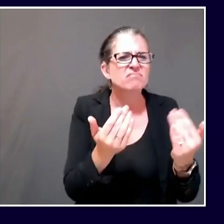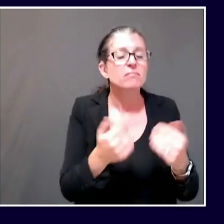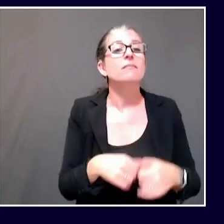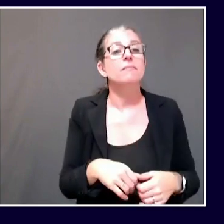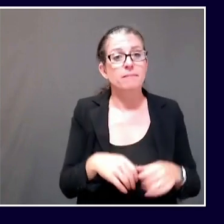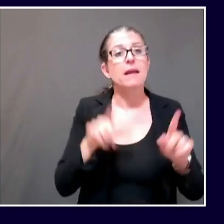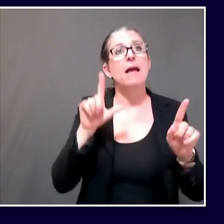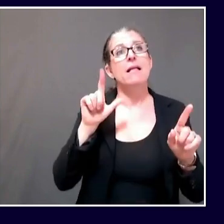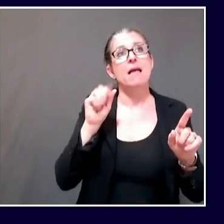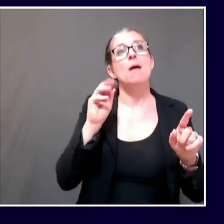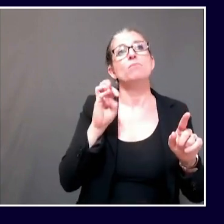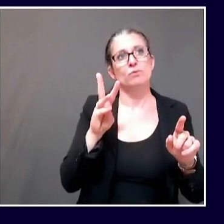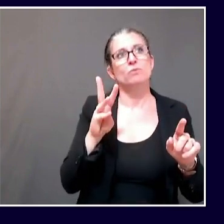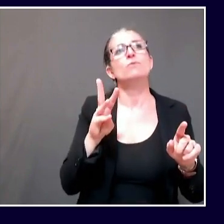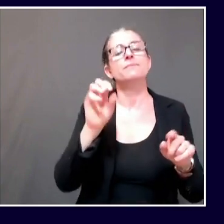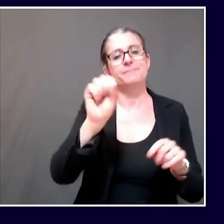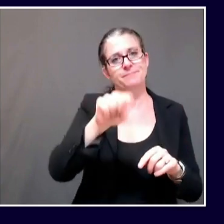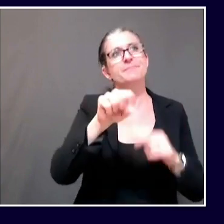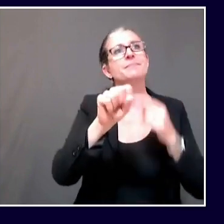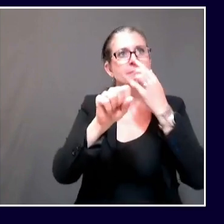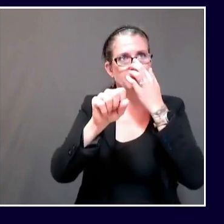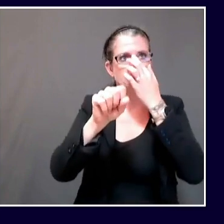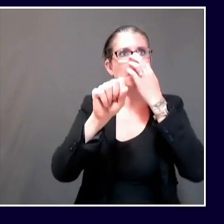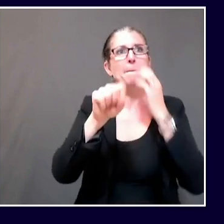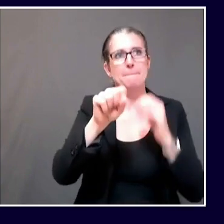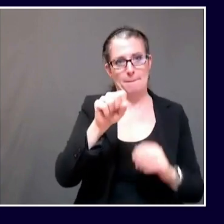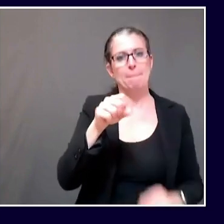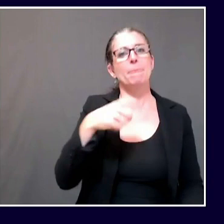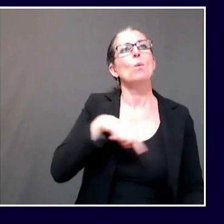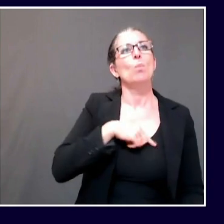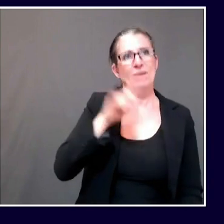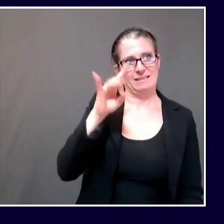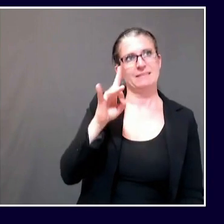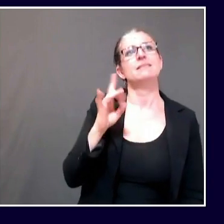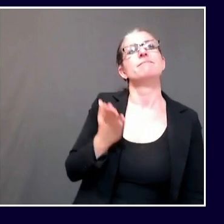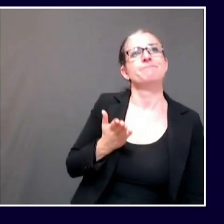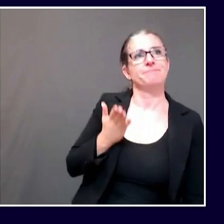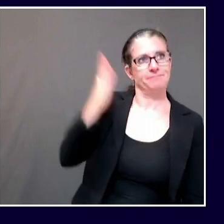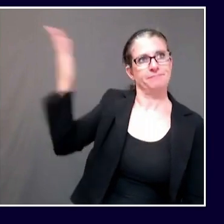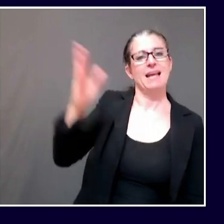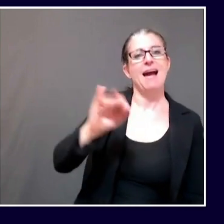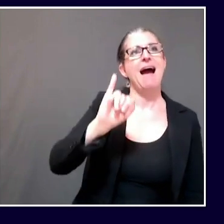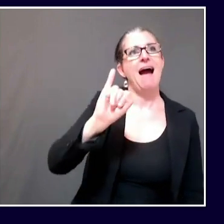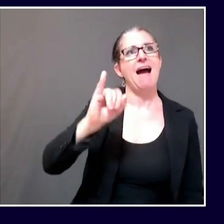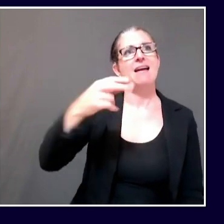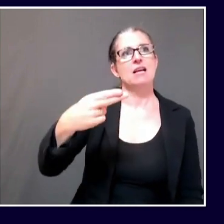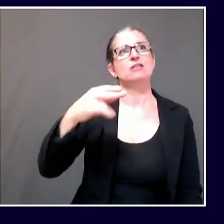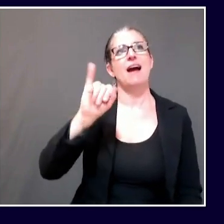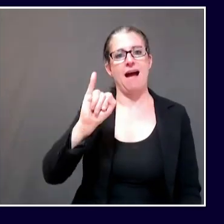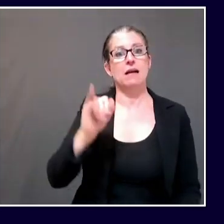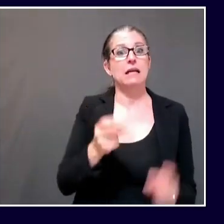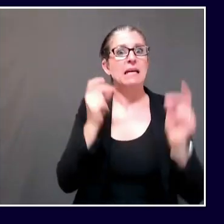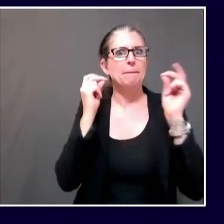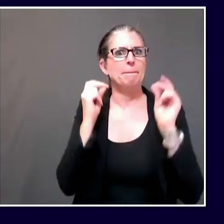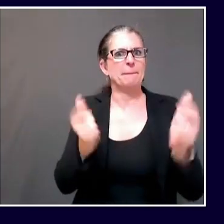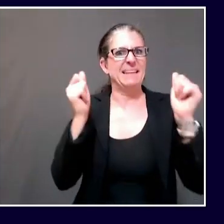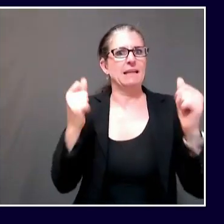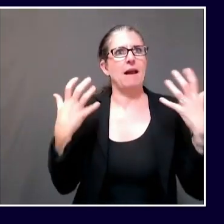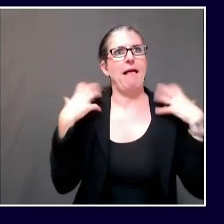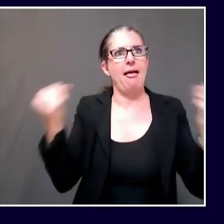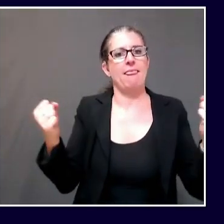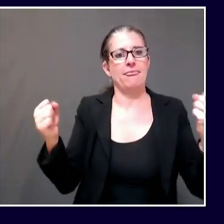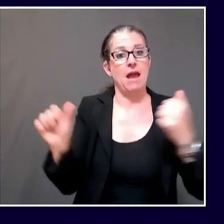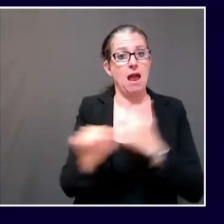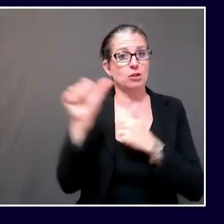we did last week issue what's called an imminent health hazard because of what we know was a violation of our